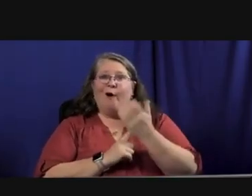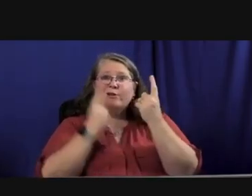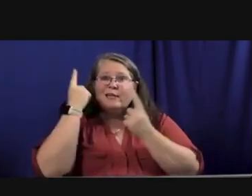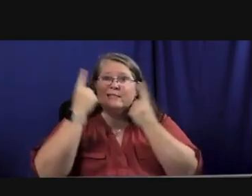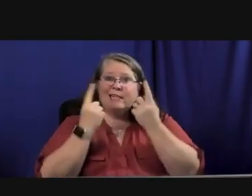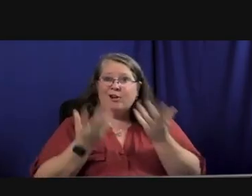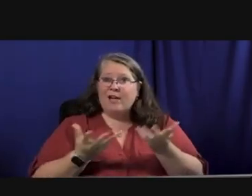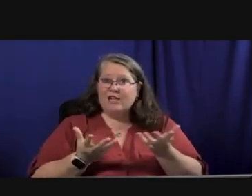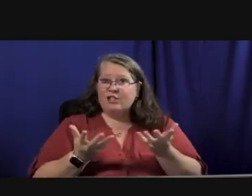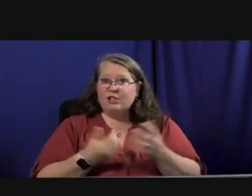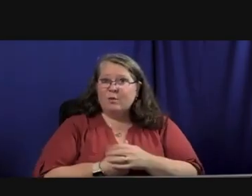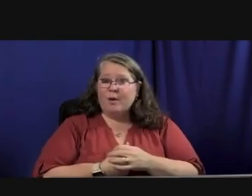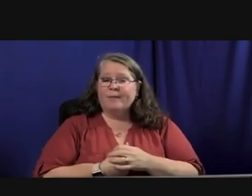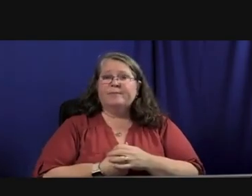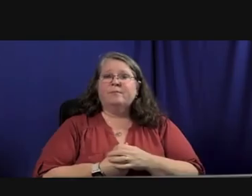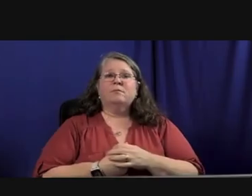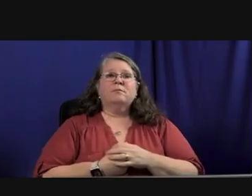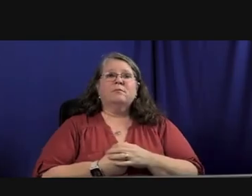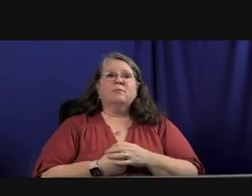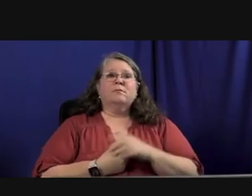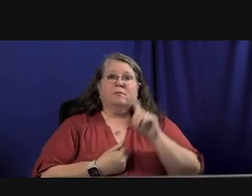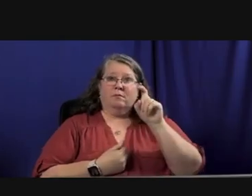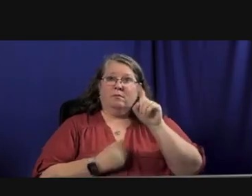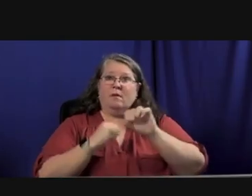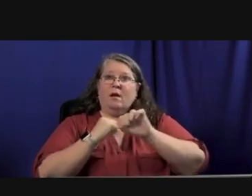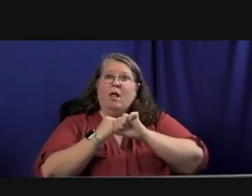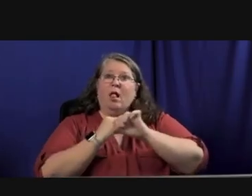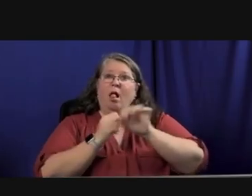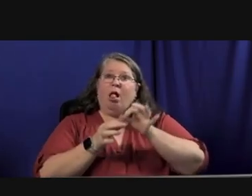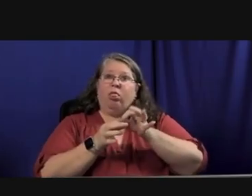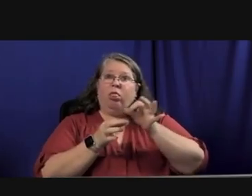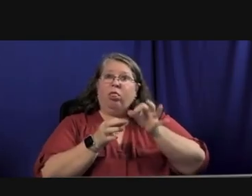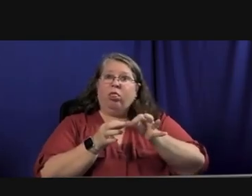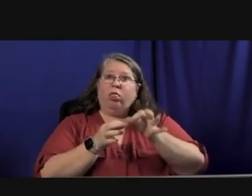Again, going back to culture considerations,